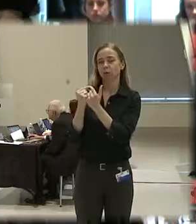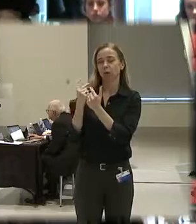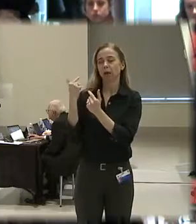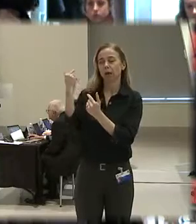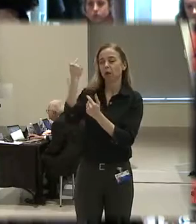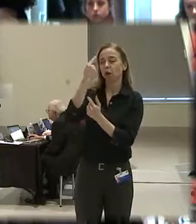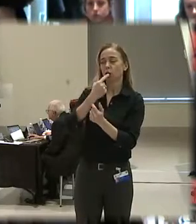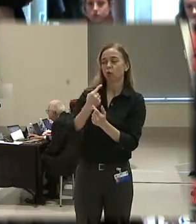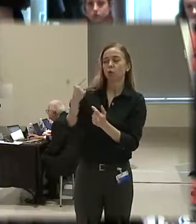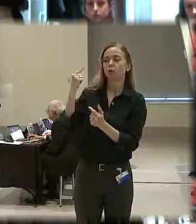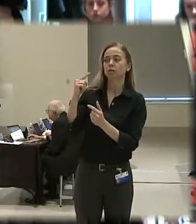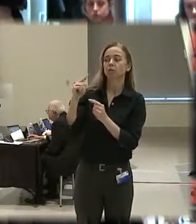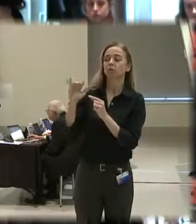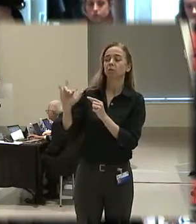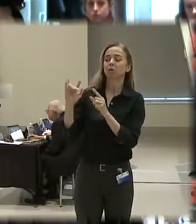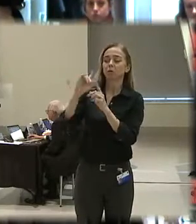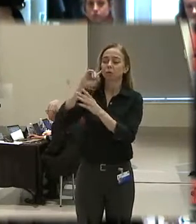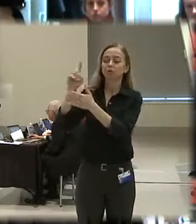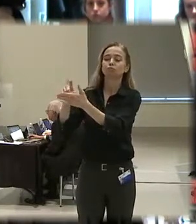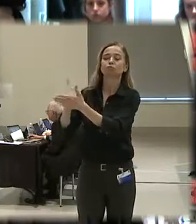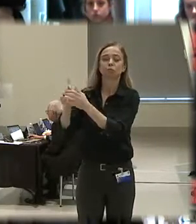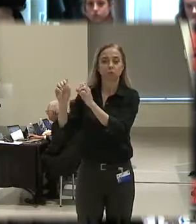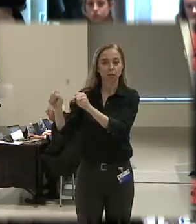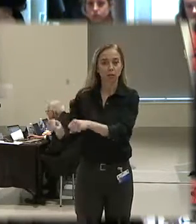us to have clergy around,